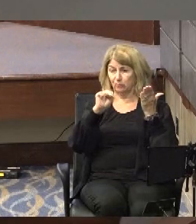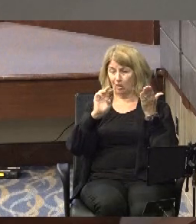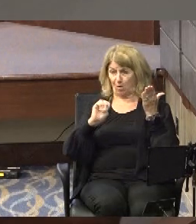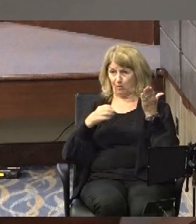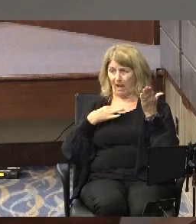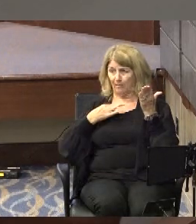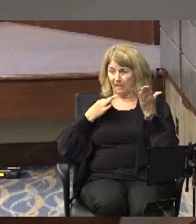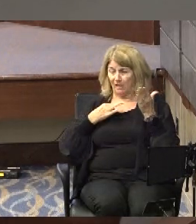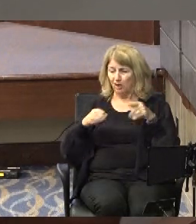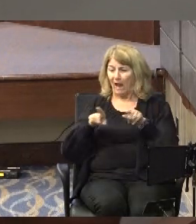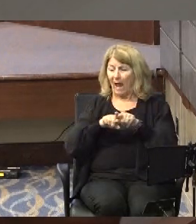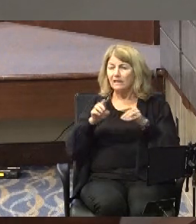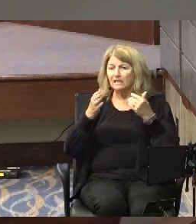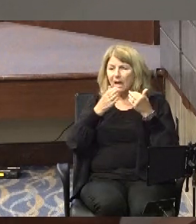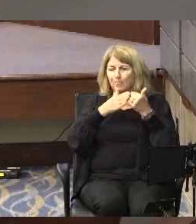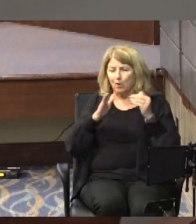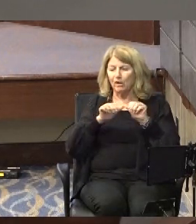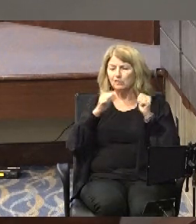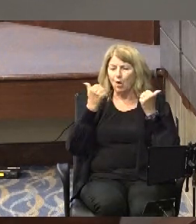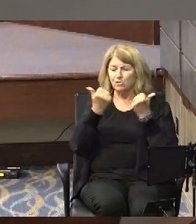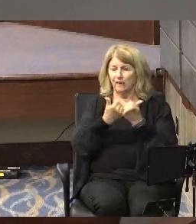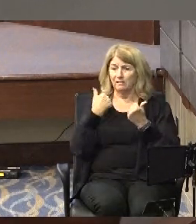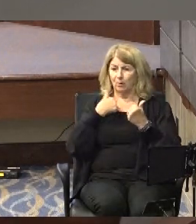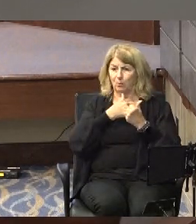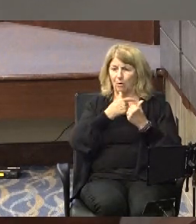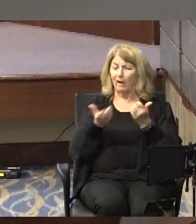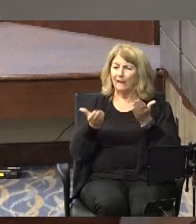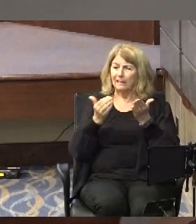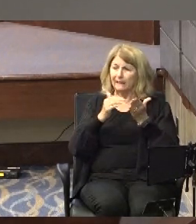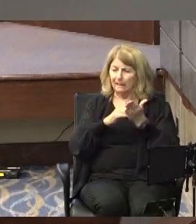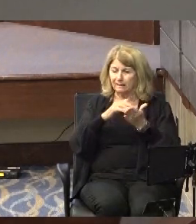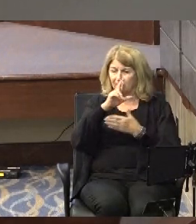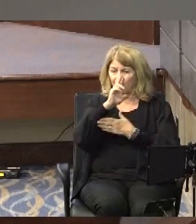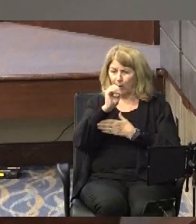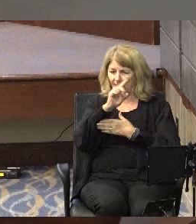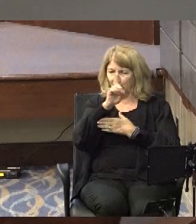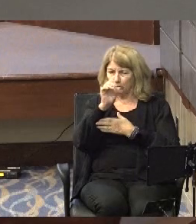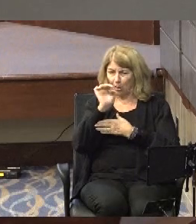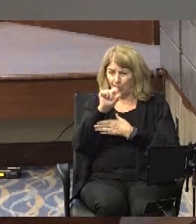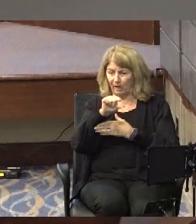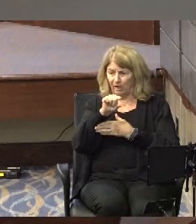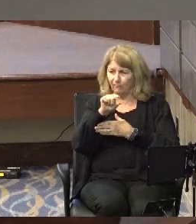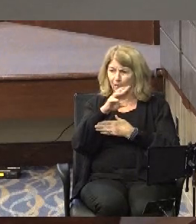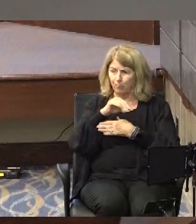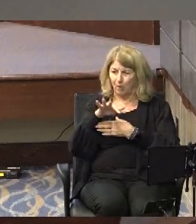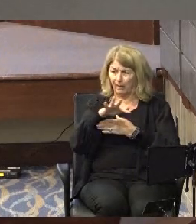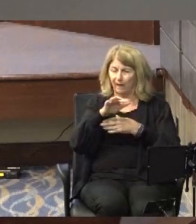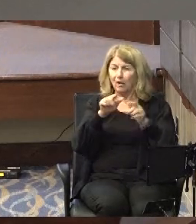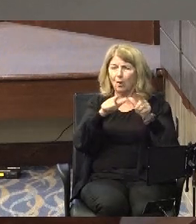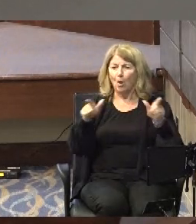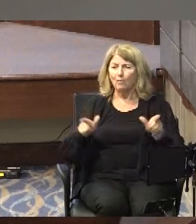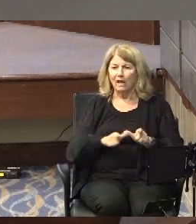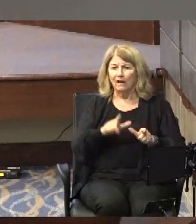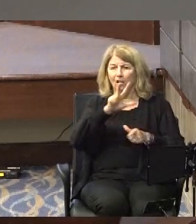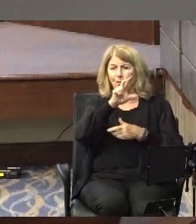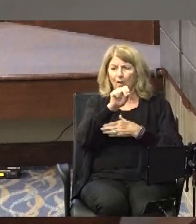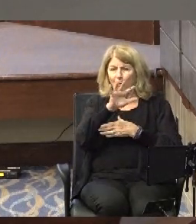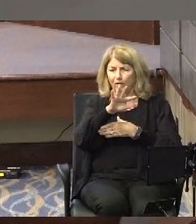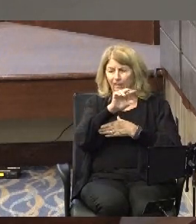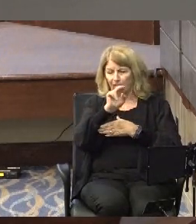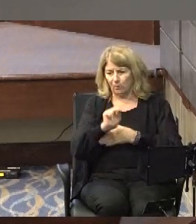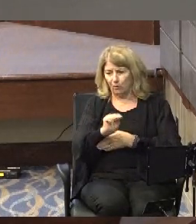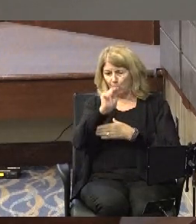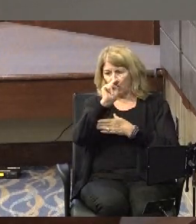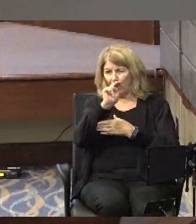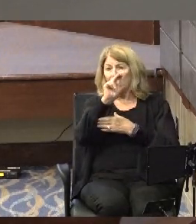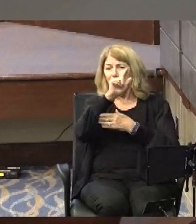neighborhood association, we are opposed to the rezoning of the property located at 305 North 29th